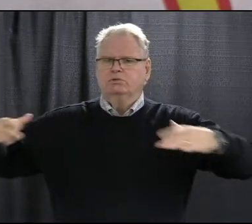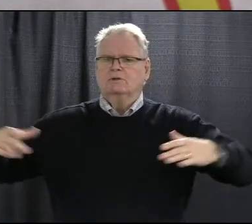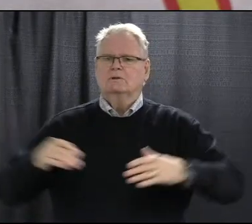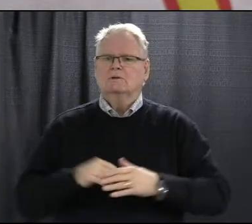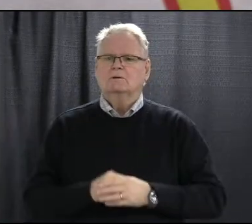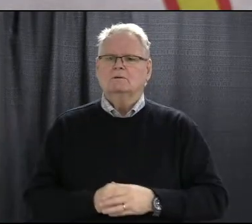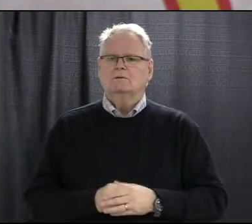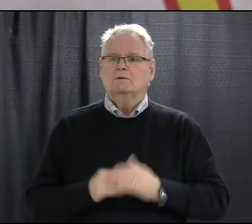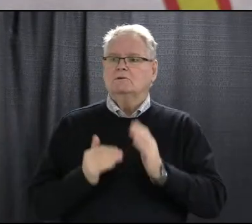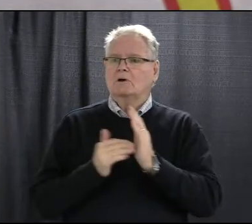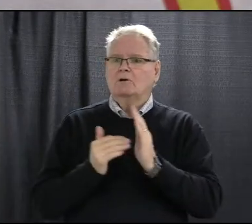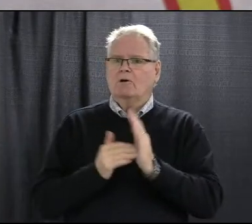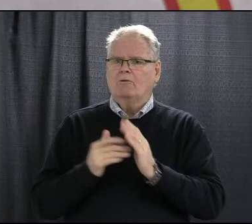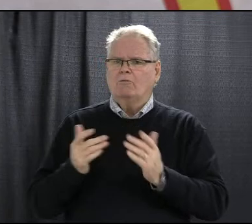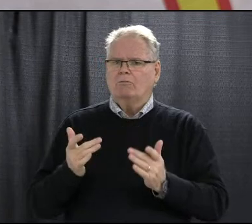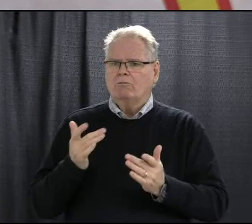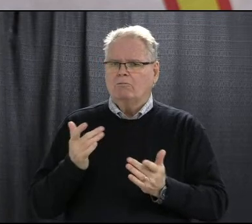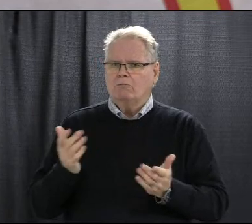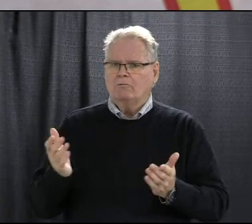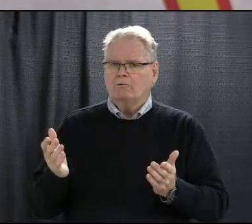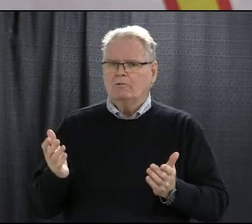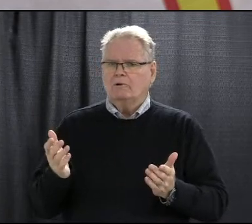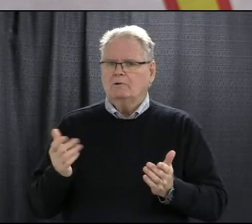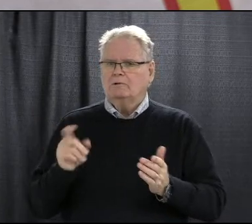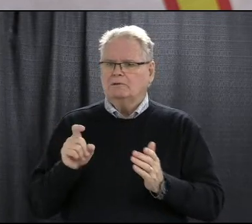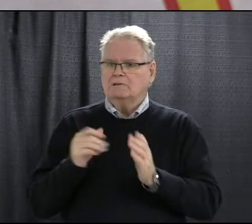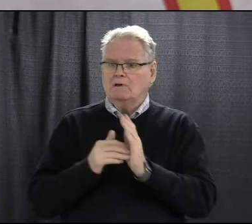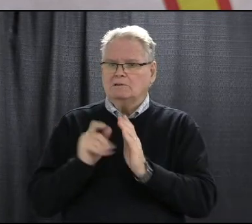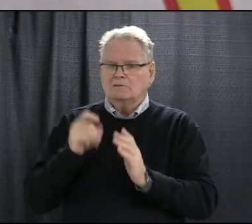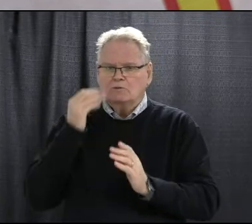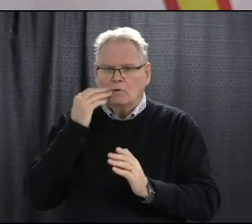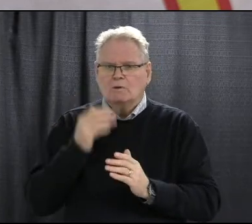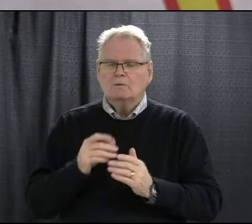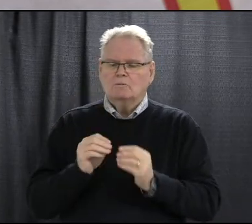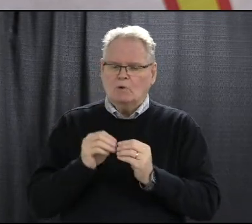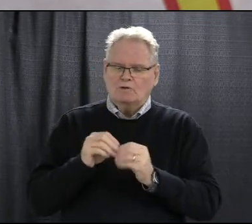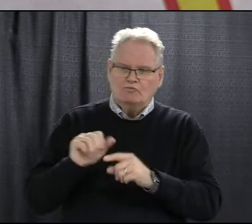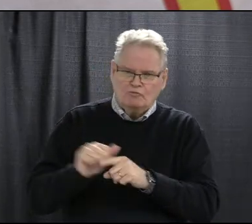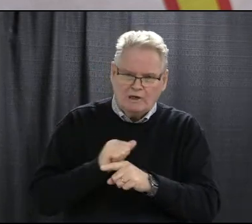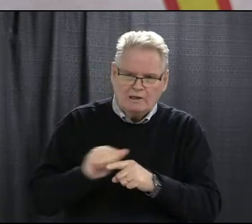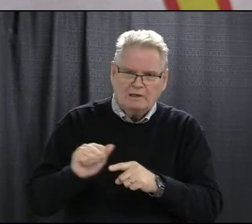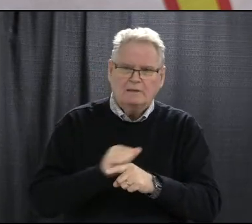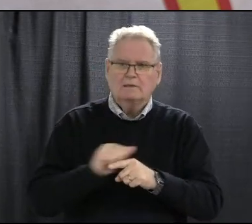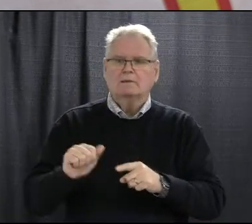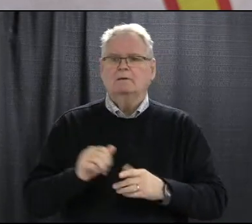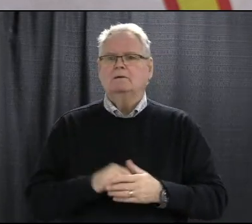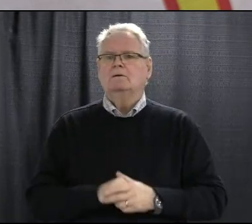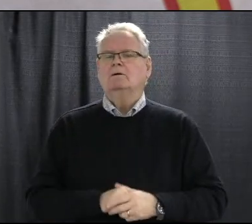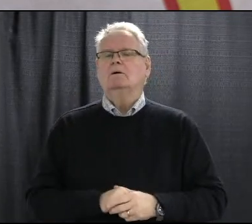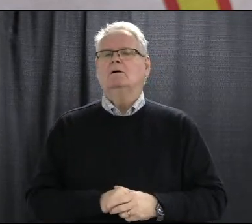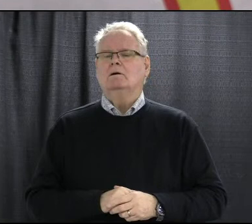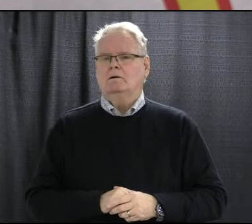more physicians trained in the care of the elderly. You know, I think the